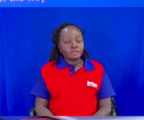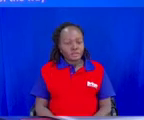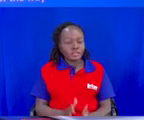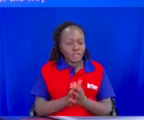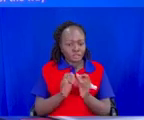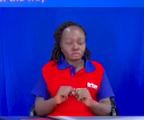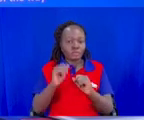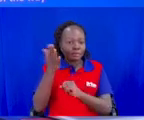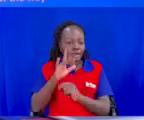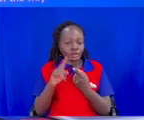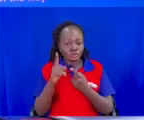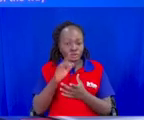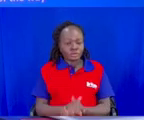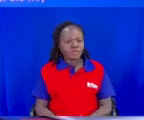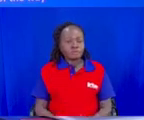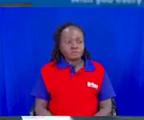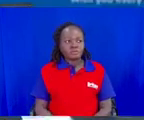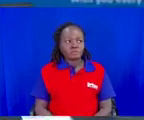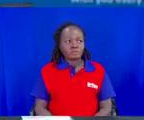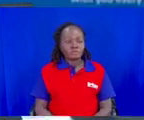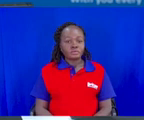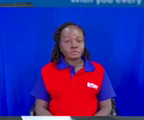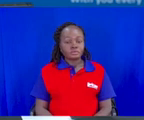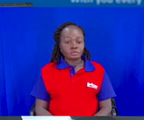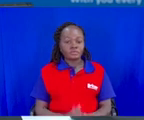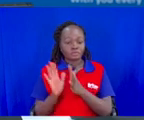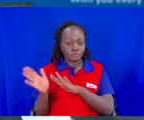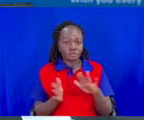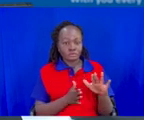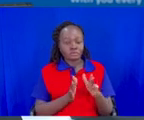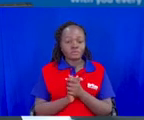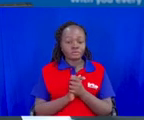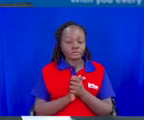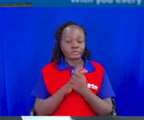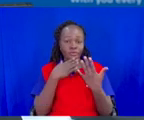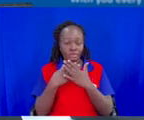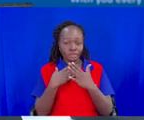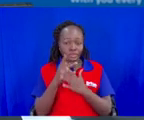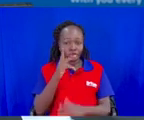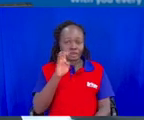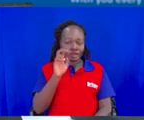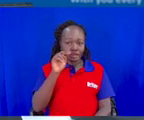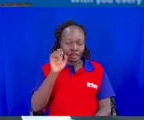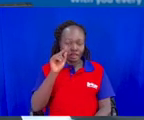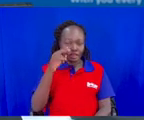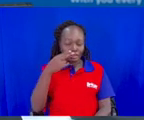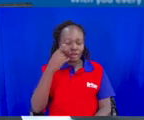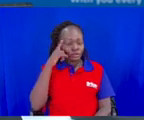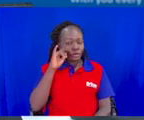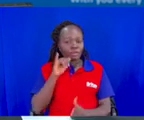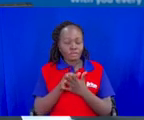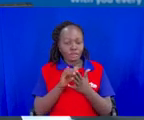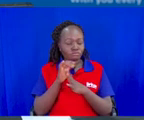Chair, I hand back to you. Thank you. Thank you very much, Mr. Kenneth Kaniu, for that very